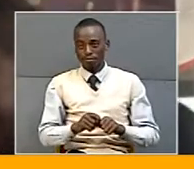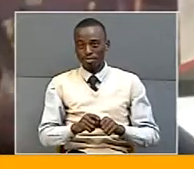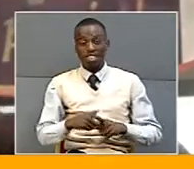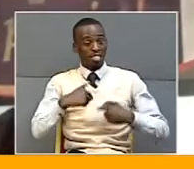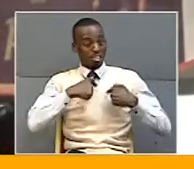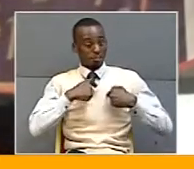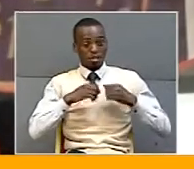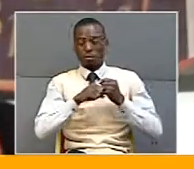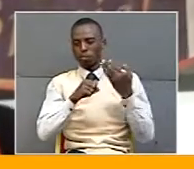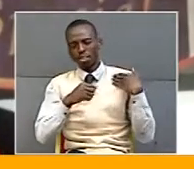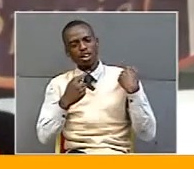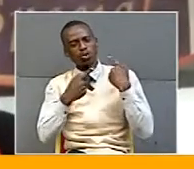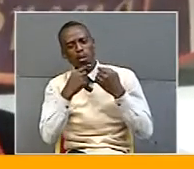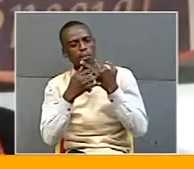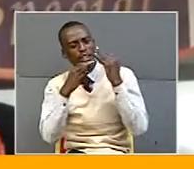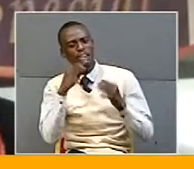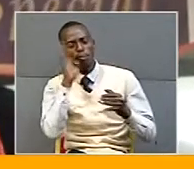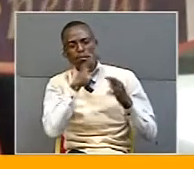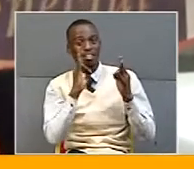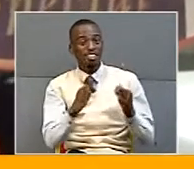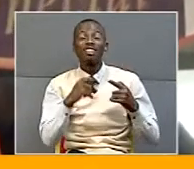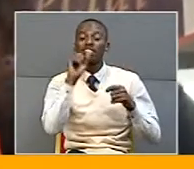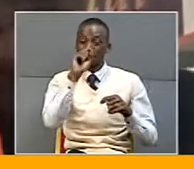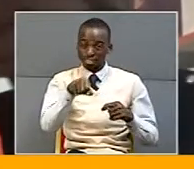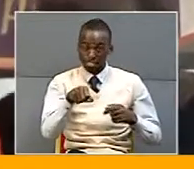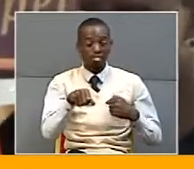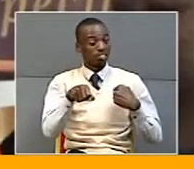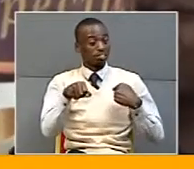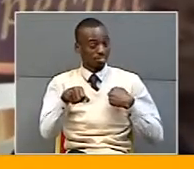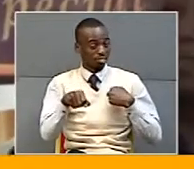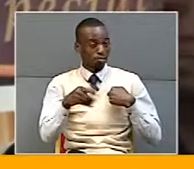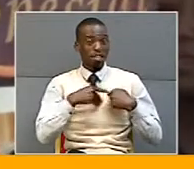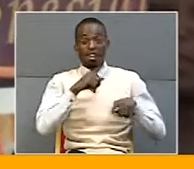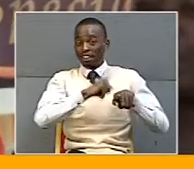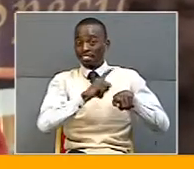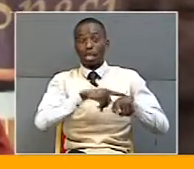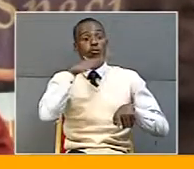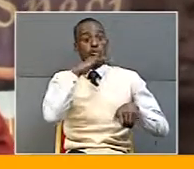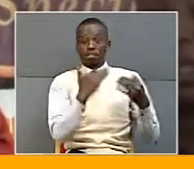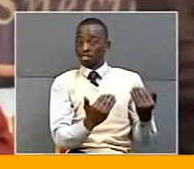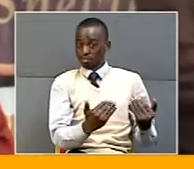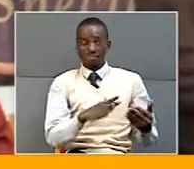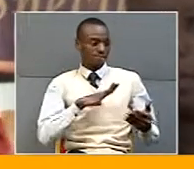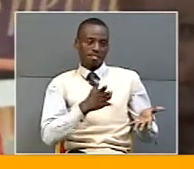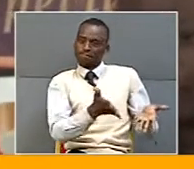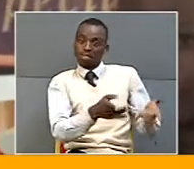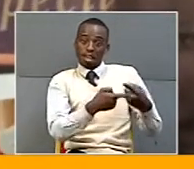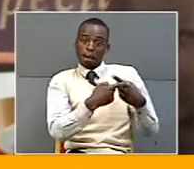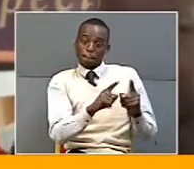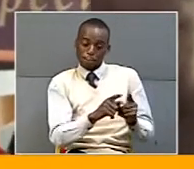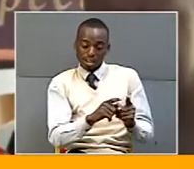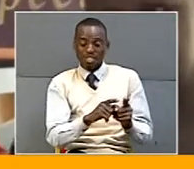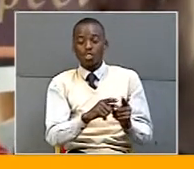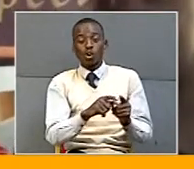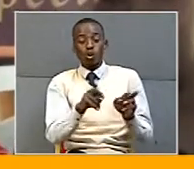Here, my brother talking a lot of crap. Yes, he has the time right now to talk. But when the ring, bang,